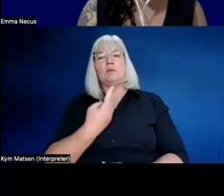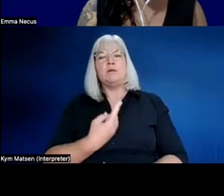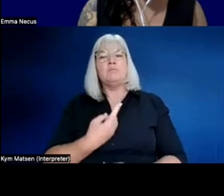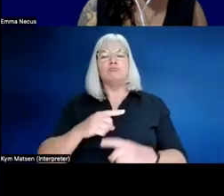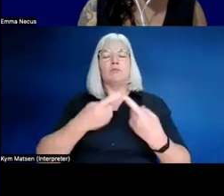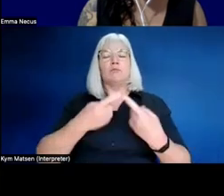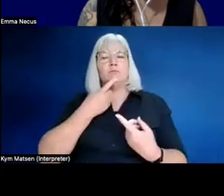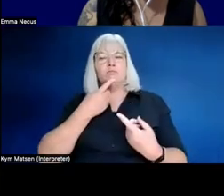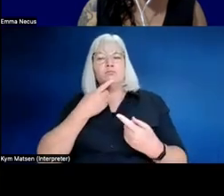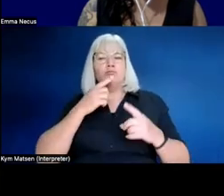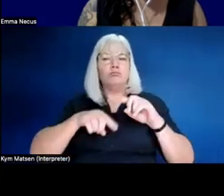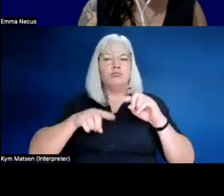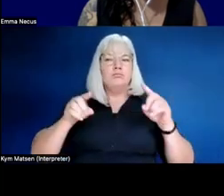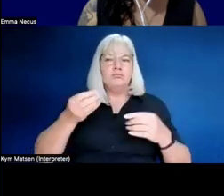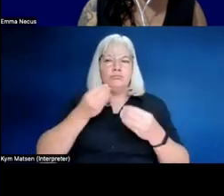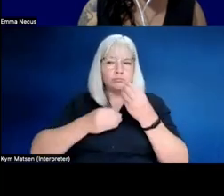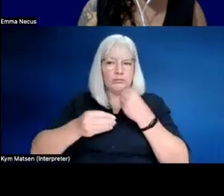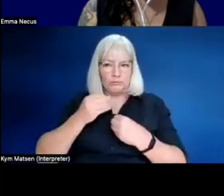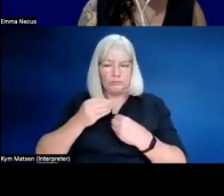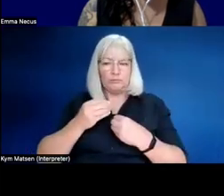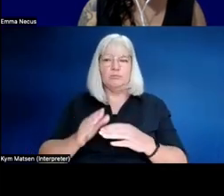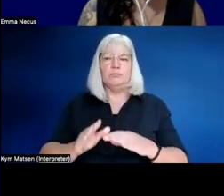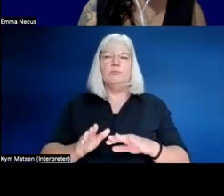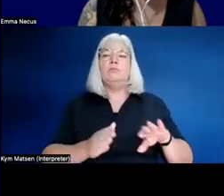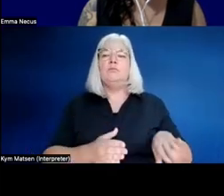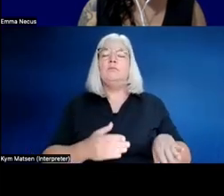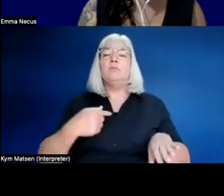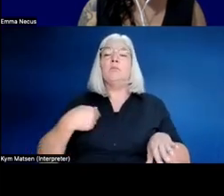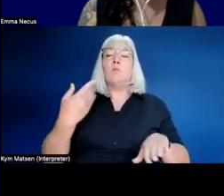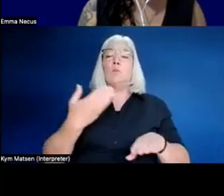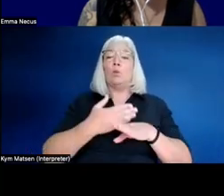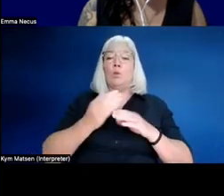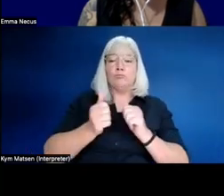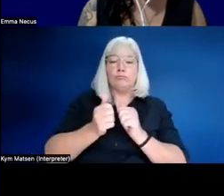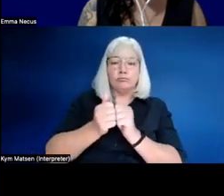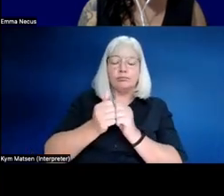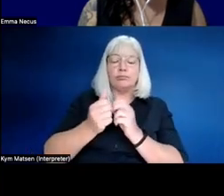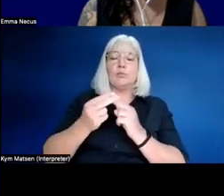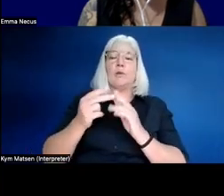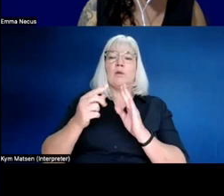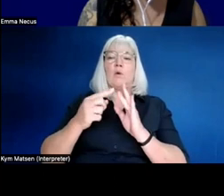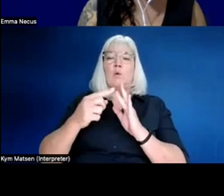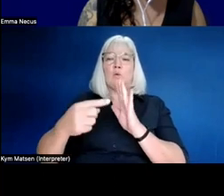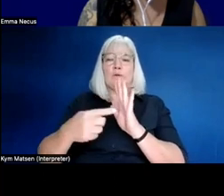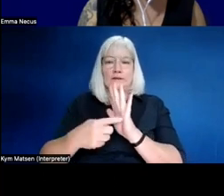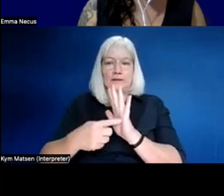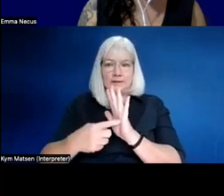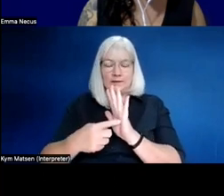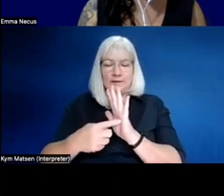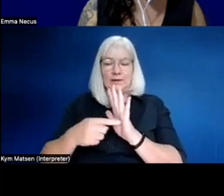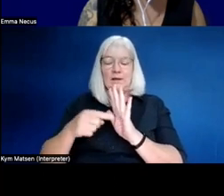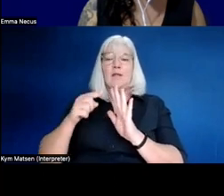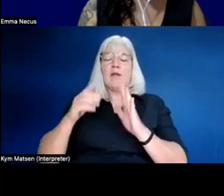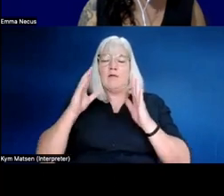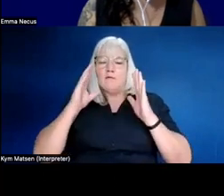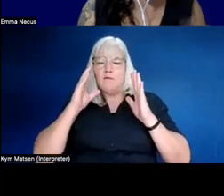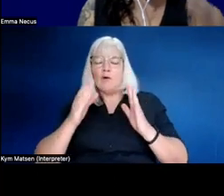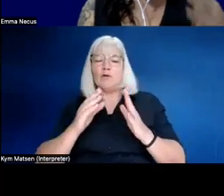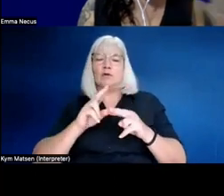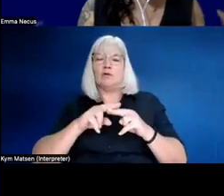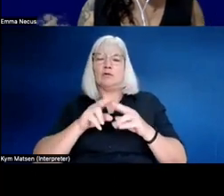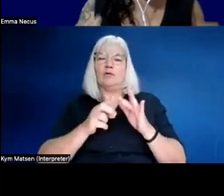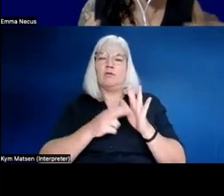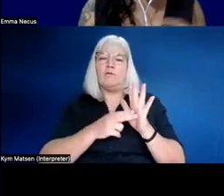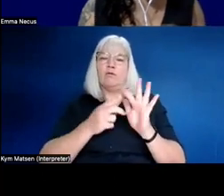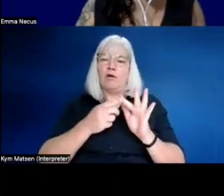with occupational therapists who work with fine motor skills and sensory processing. So that idea of